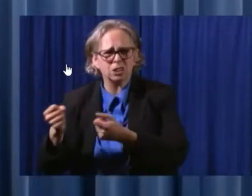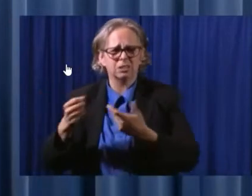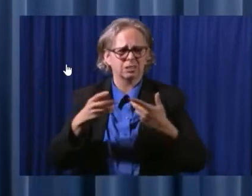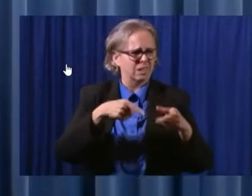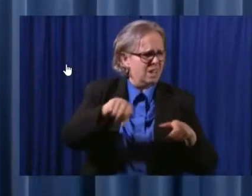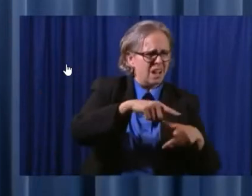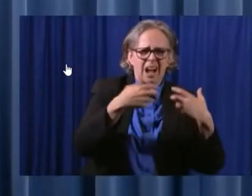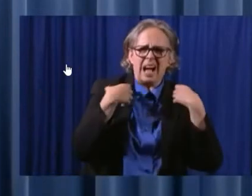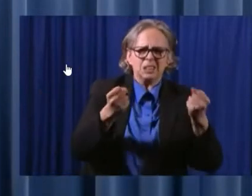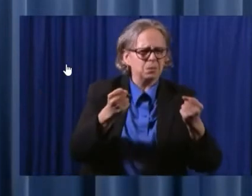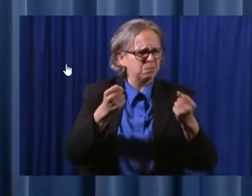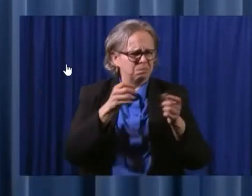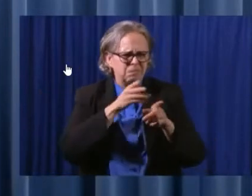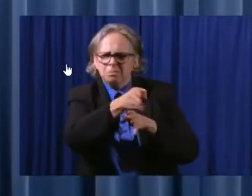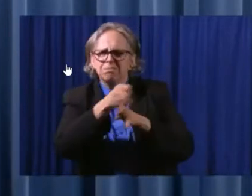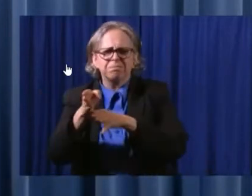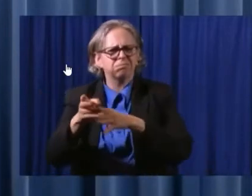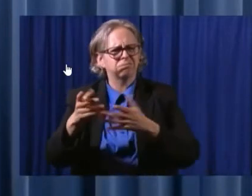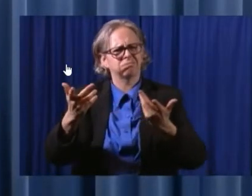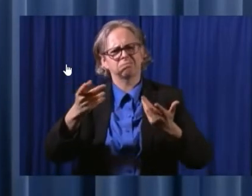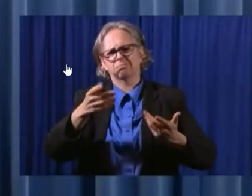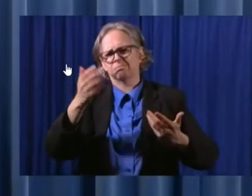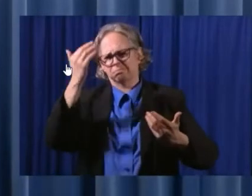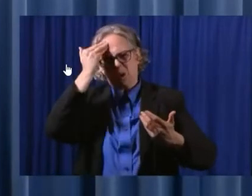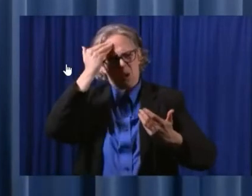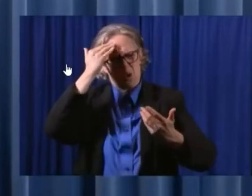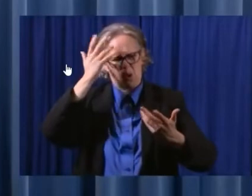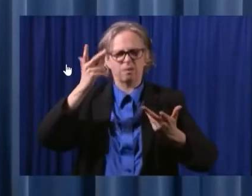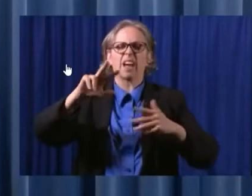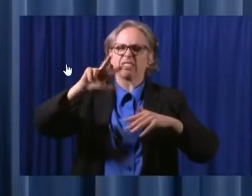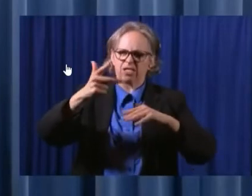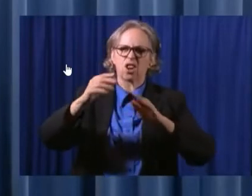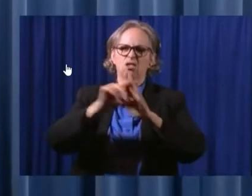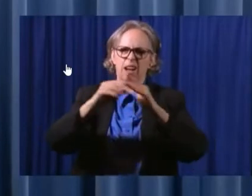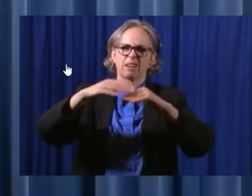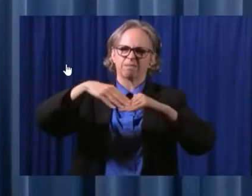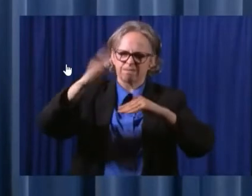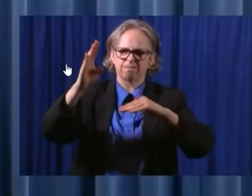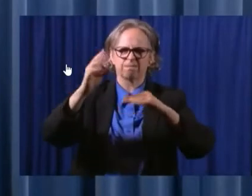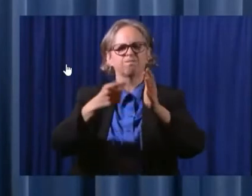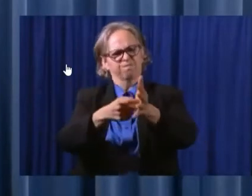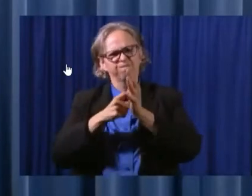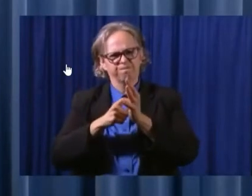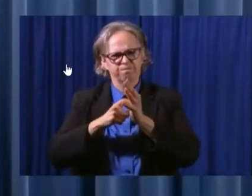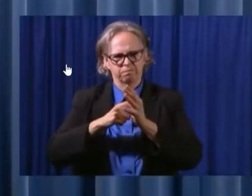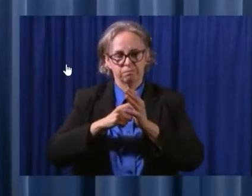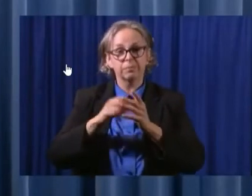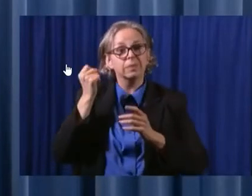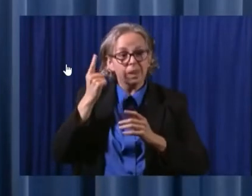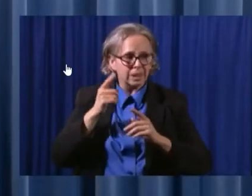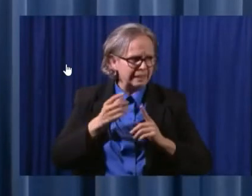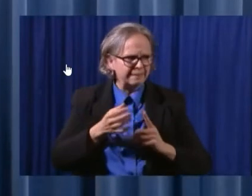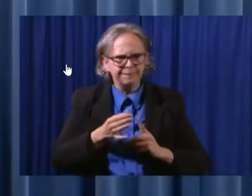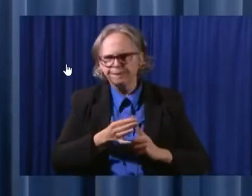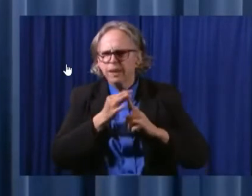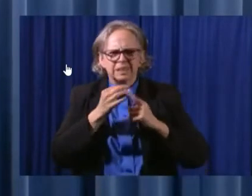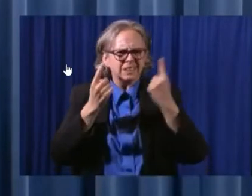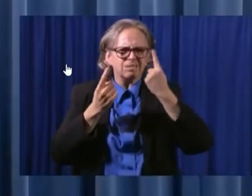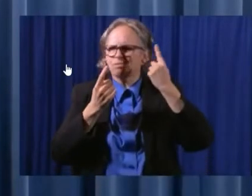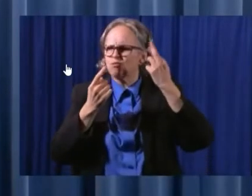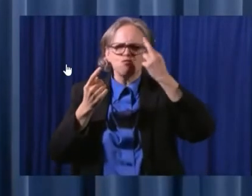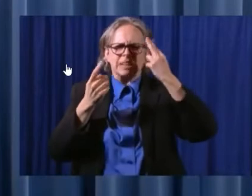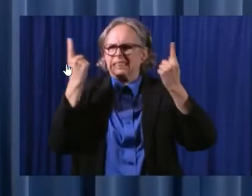should wear face masks unless there's a medical or developmental reason for that child not to do so. And I want to